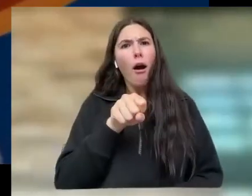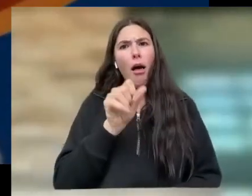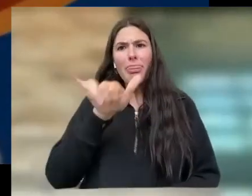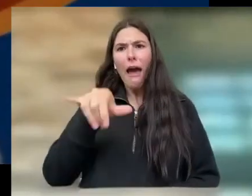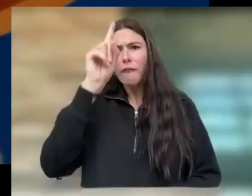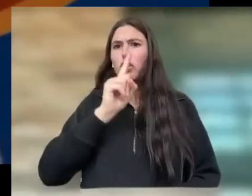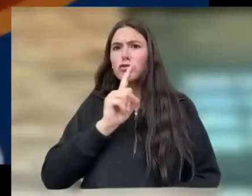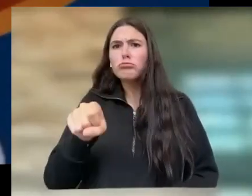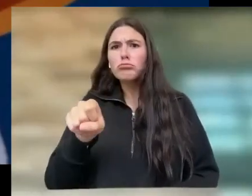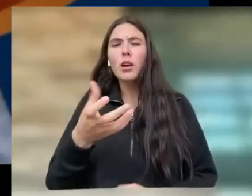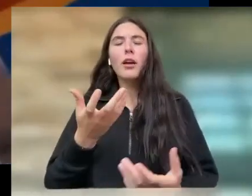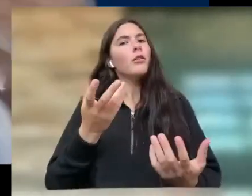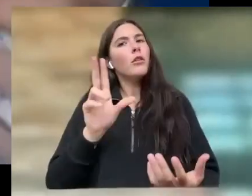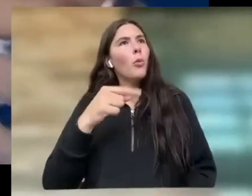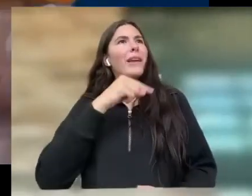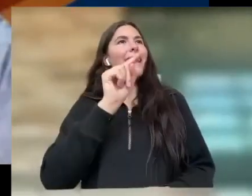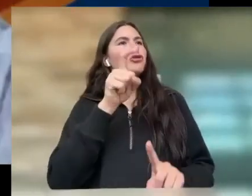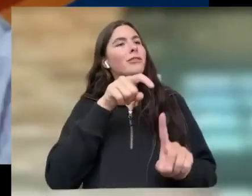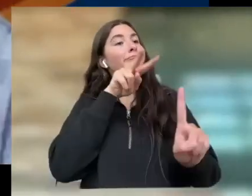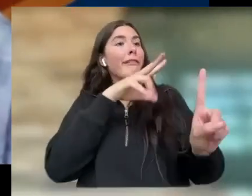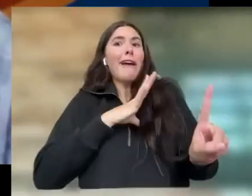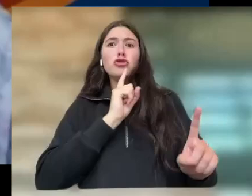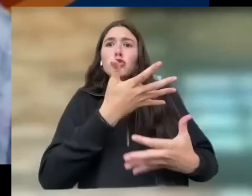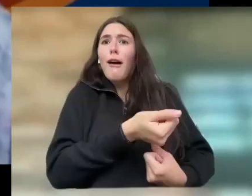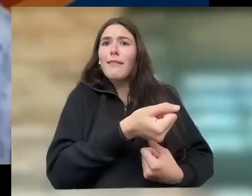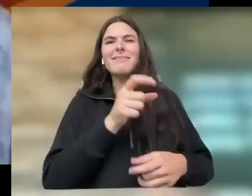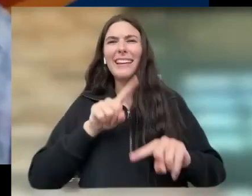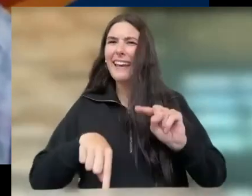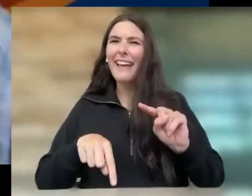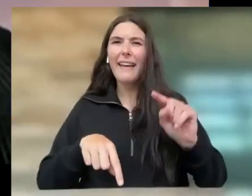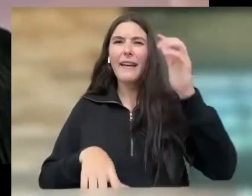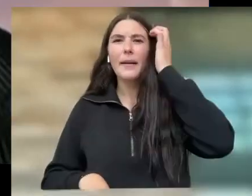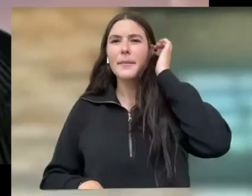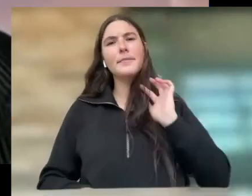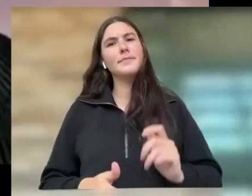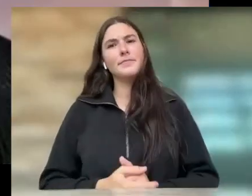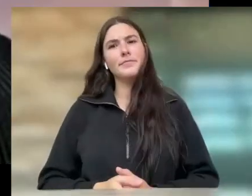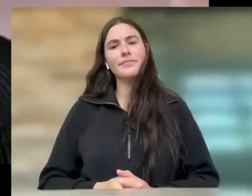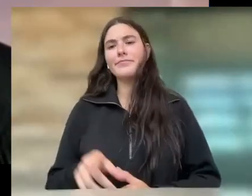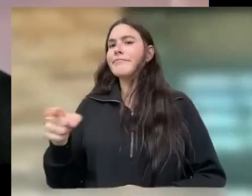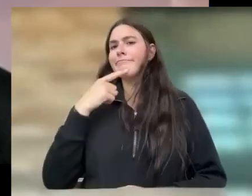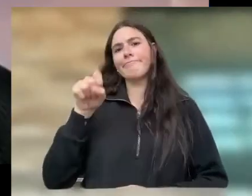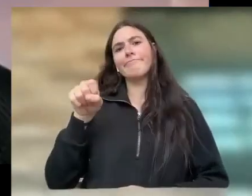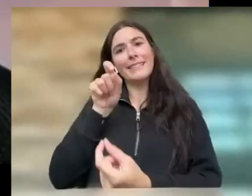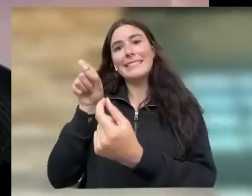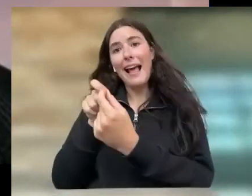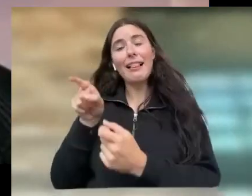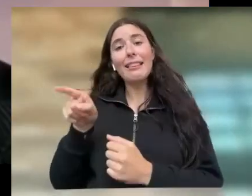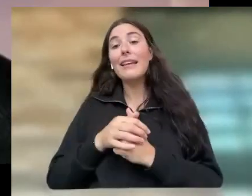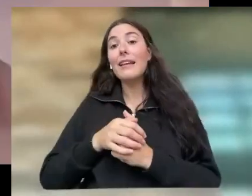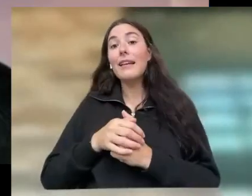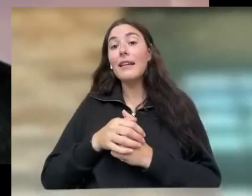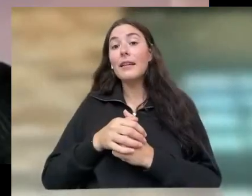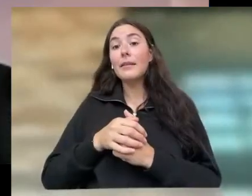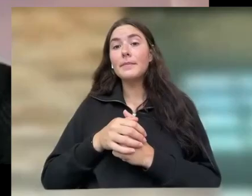this resource that is trustful says yes or no? Yeah, that's exactly it. I mean, just as you